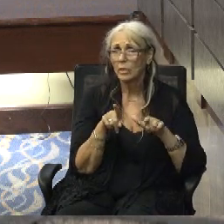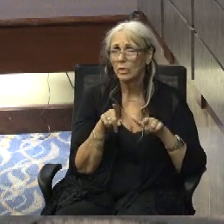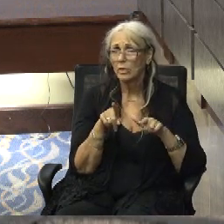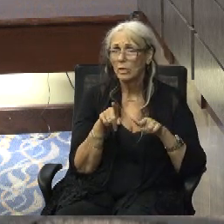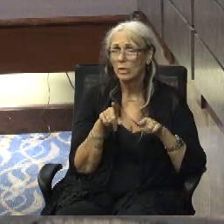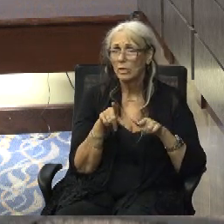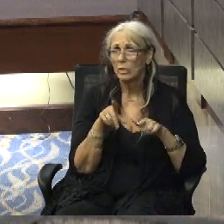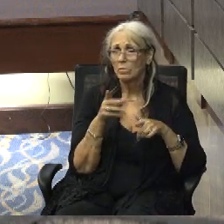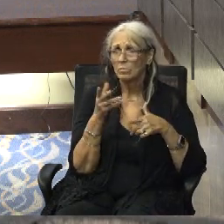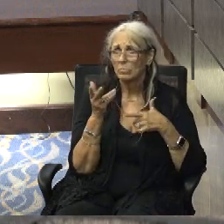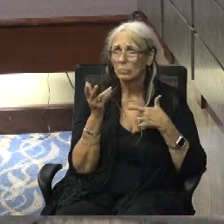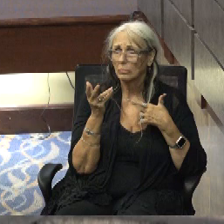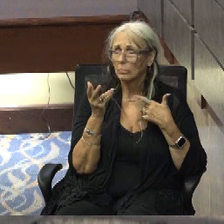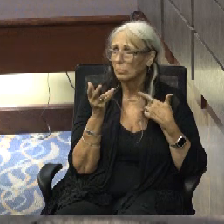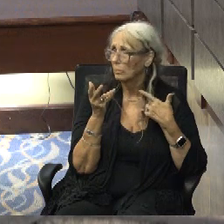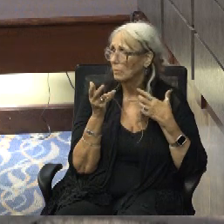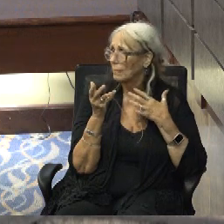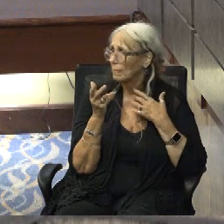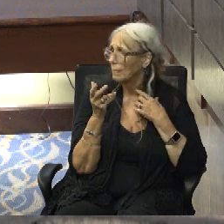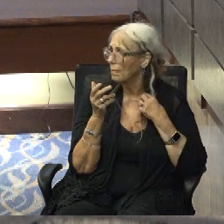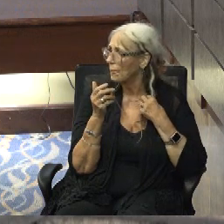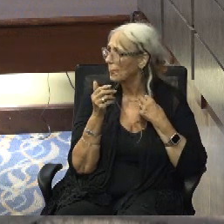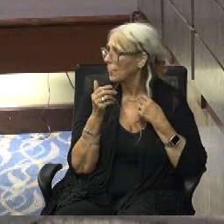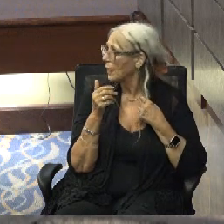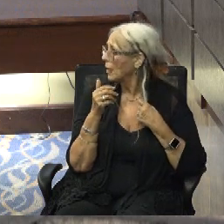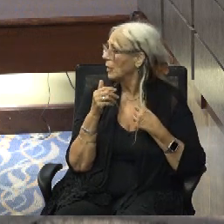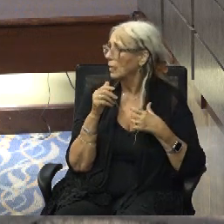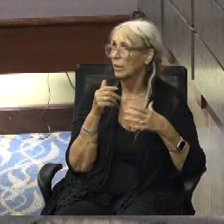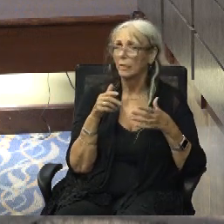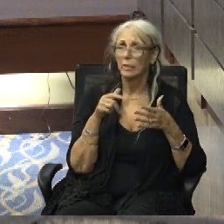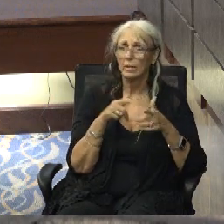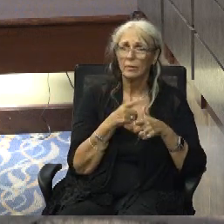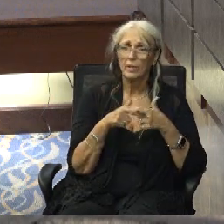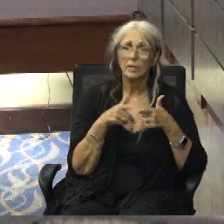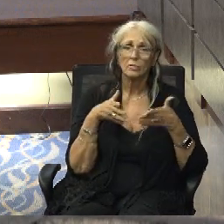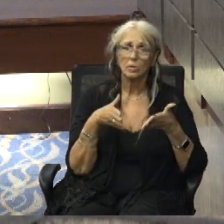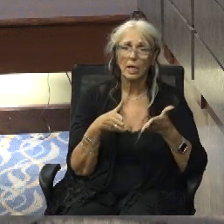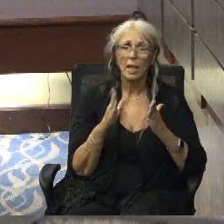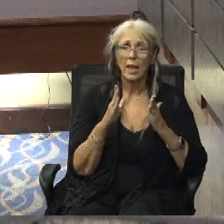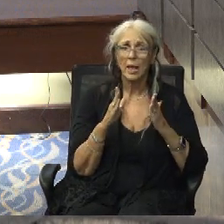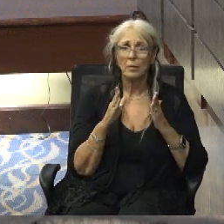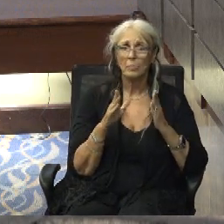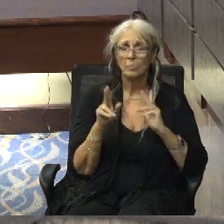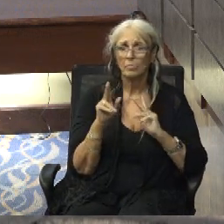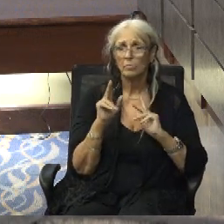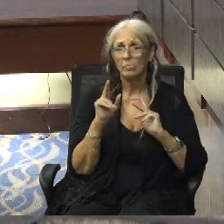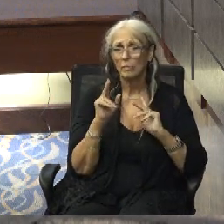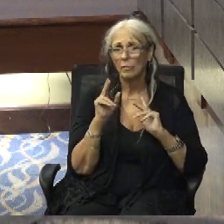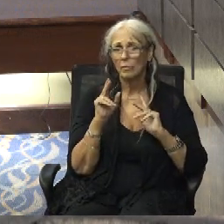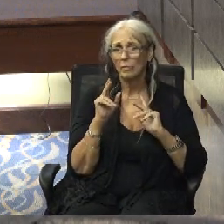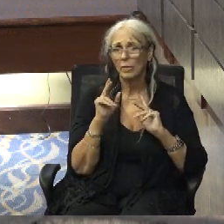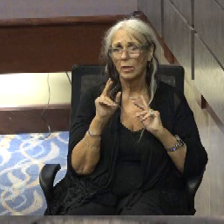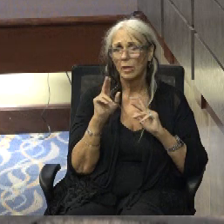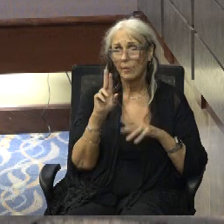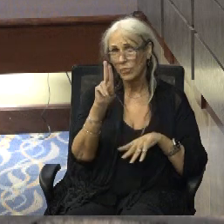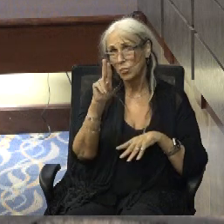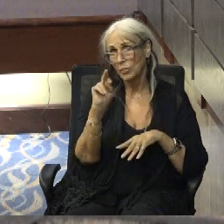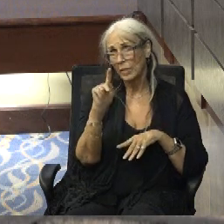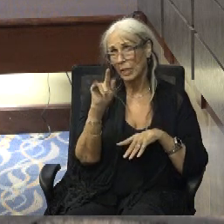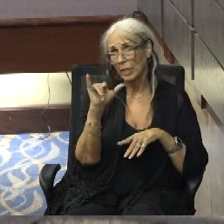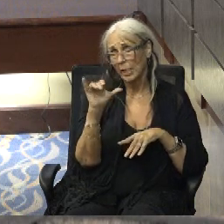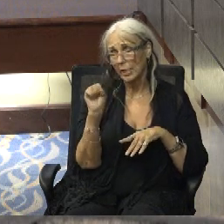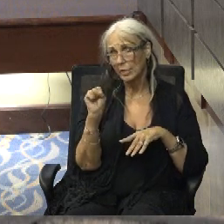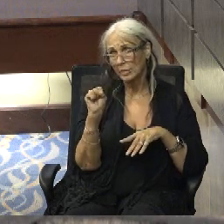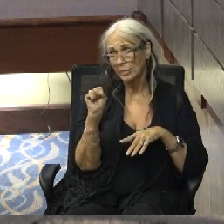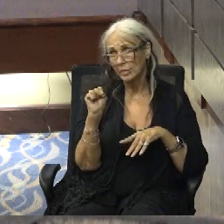Their street used for to do the- theirs. yes. Yeah, so this would allow them to eventually, if the utilities